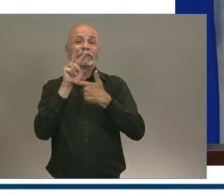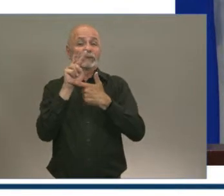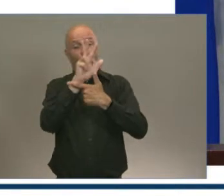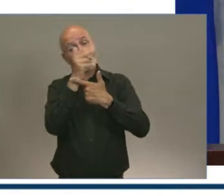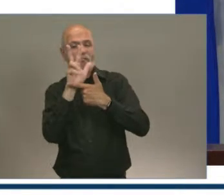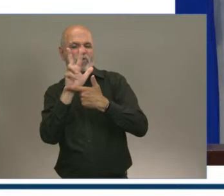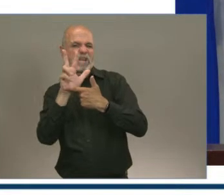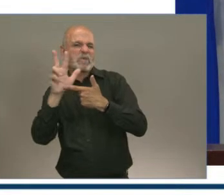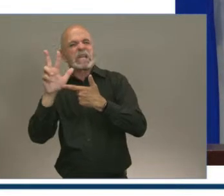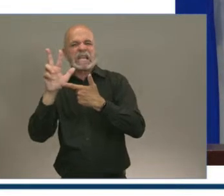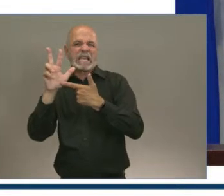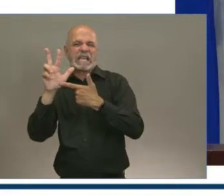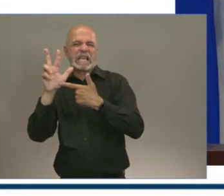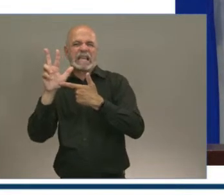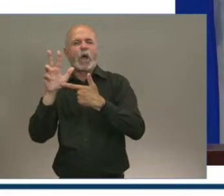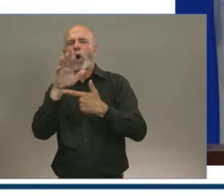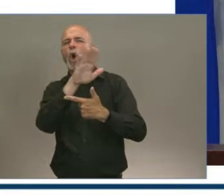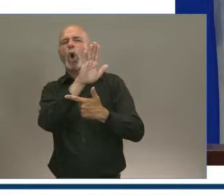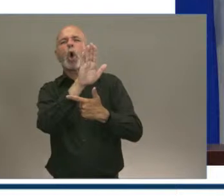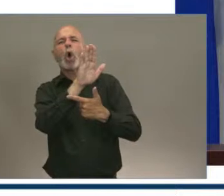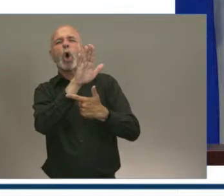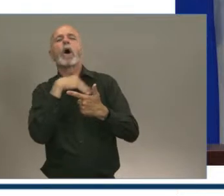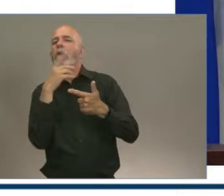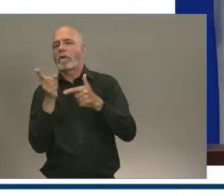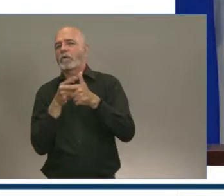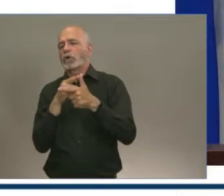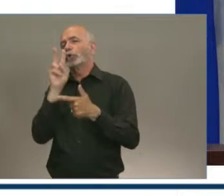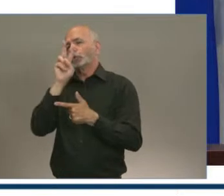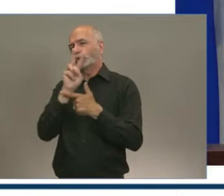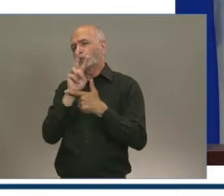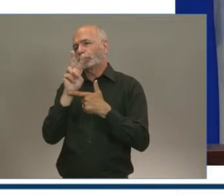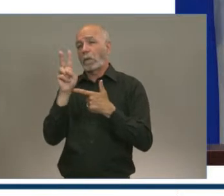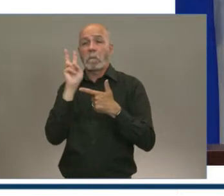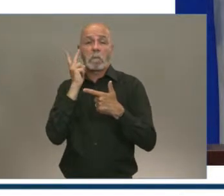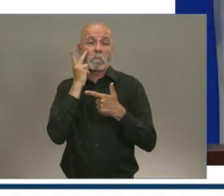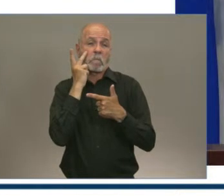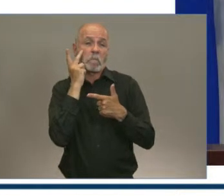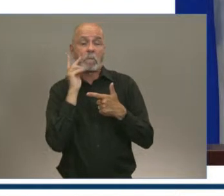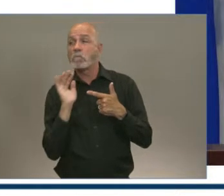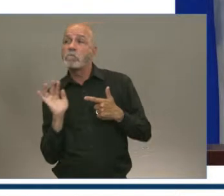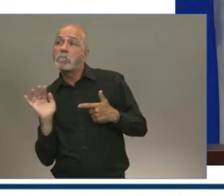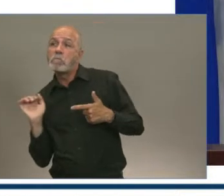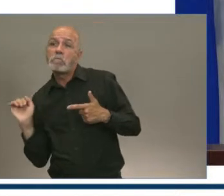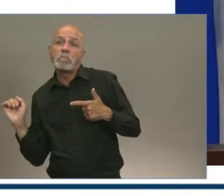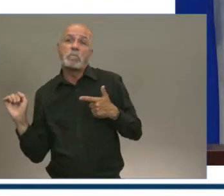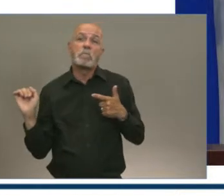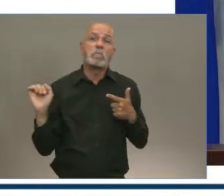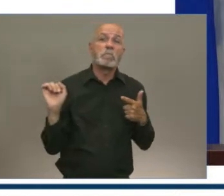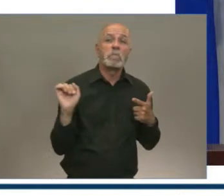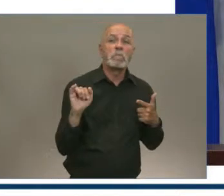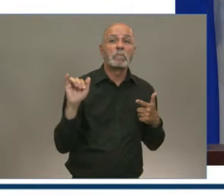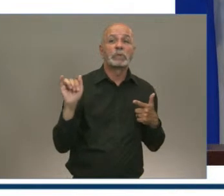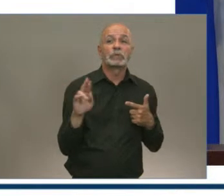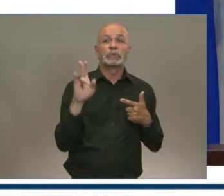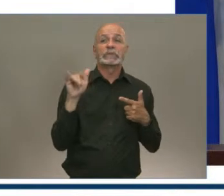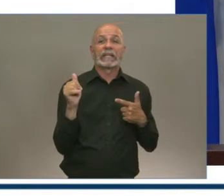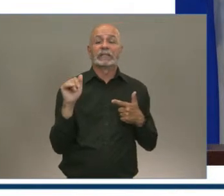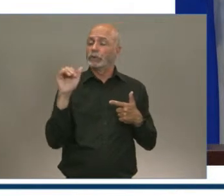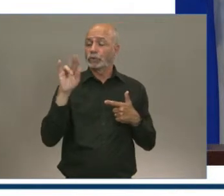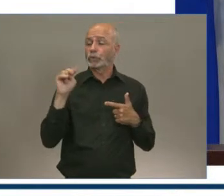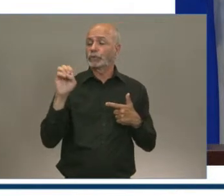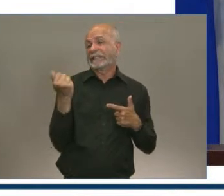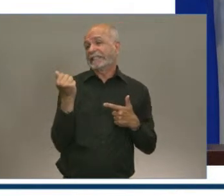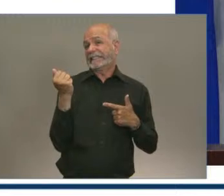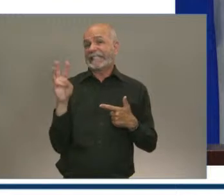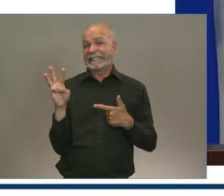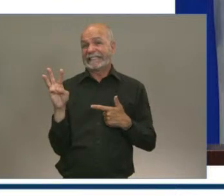approach. So 2 weeks was the minimum that we needed. That would be Wednesday the 16th, and because our cases look really, really good now, we're